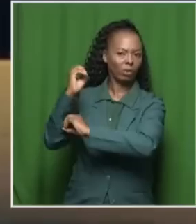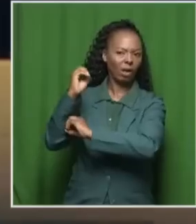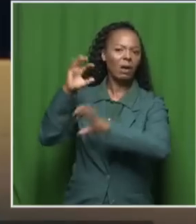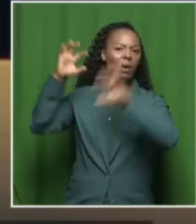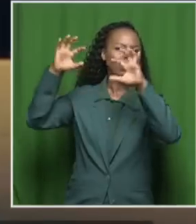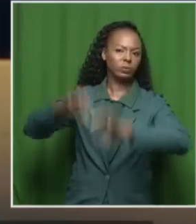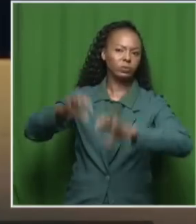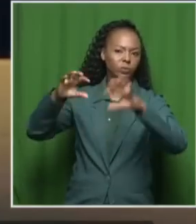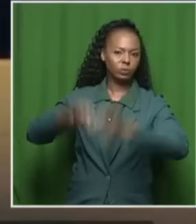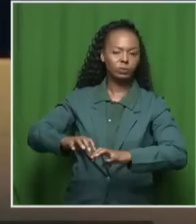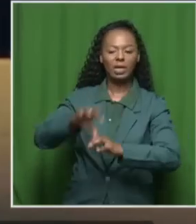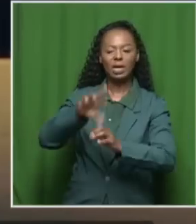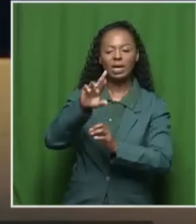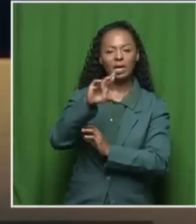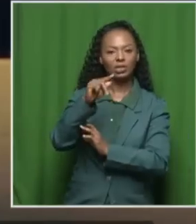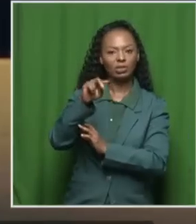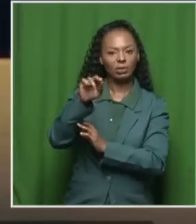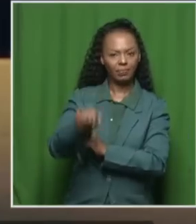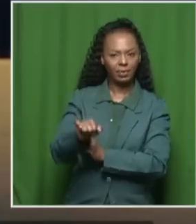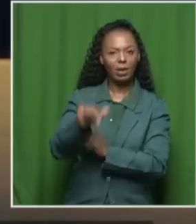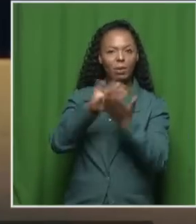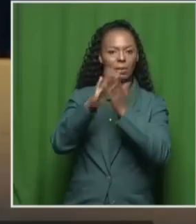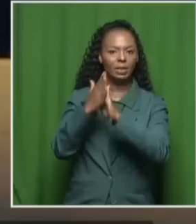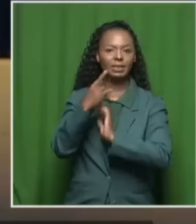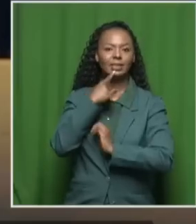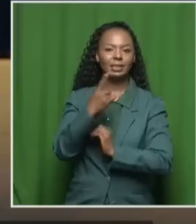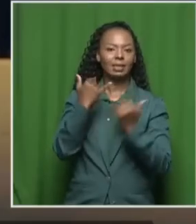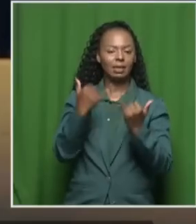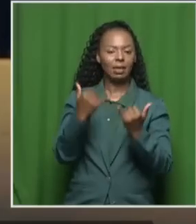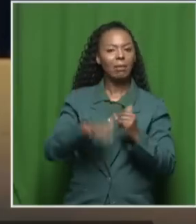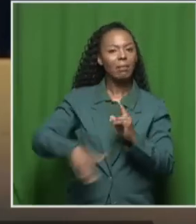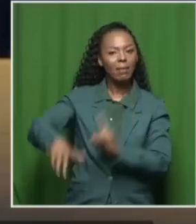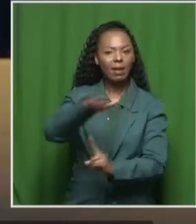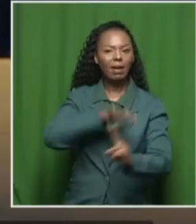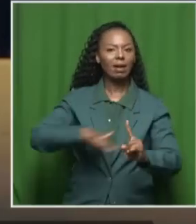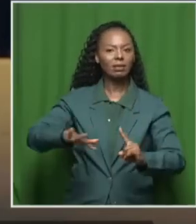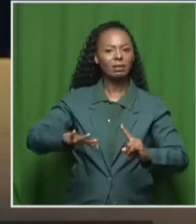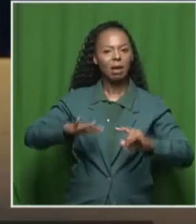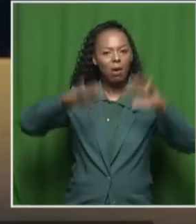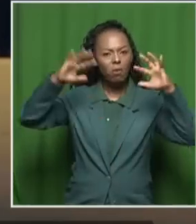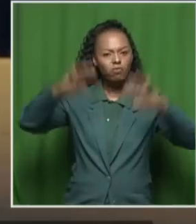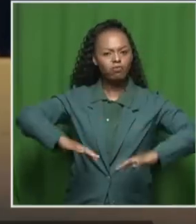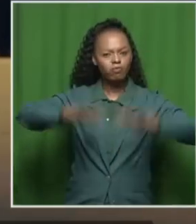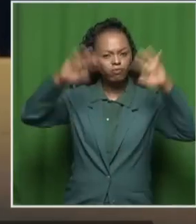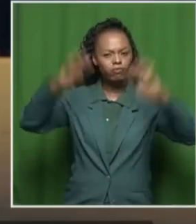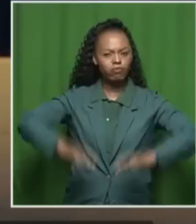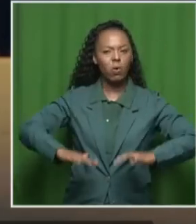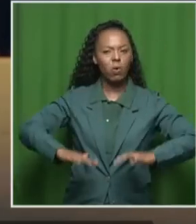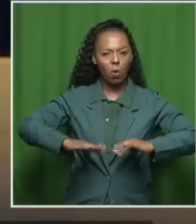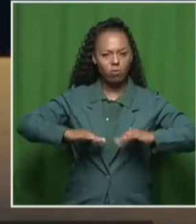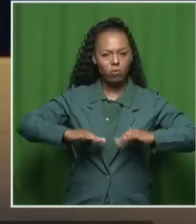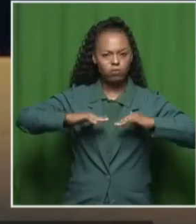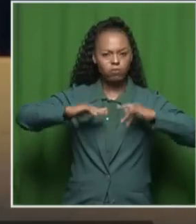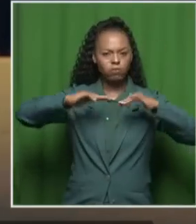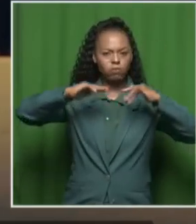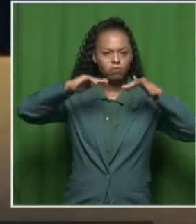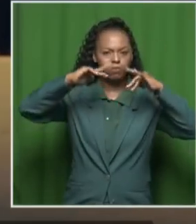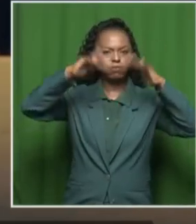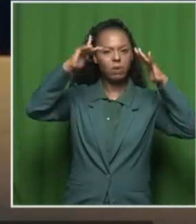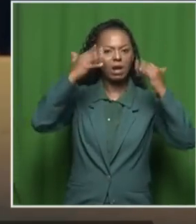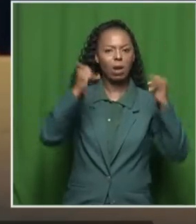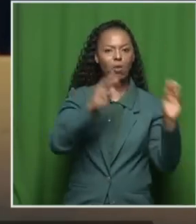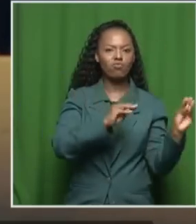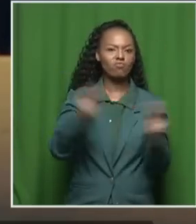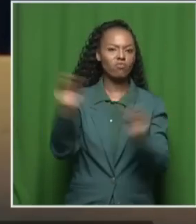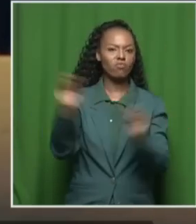to social media to post that the areas of the town are flooded again, and they are being evacuated. Let's speak